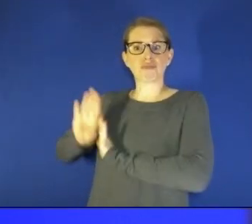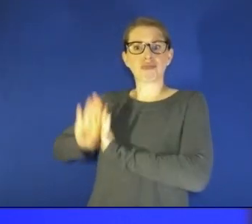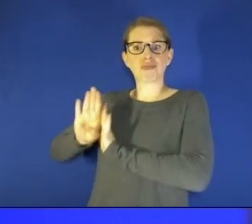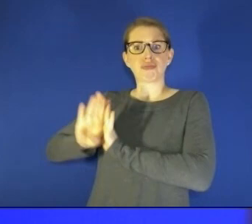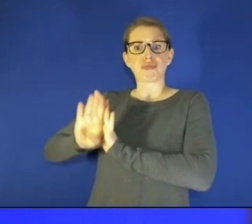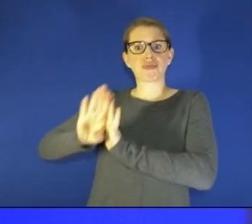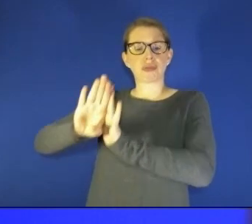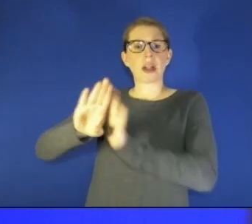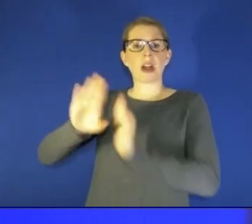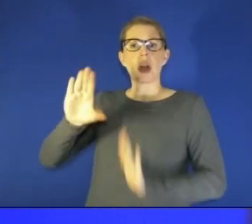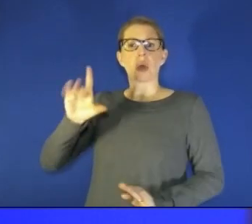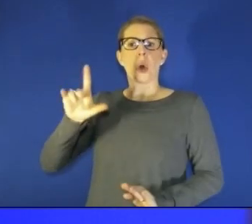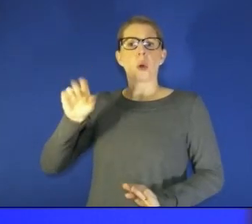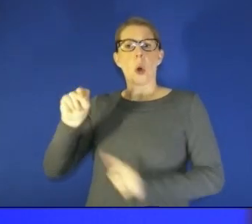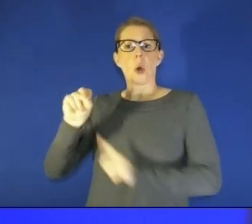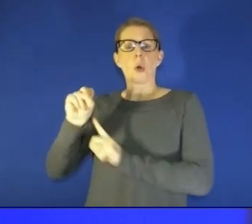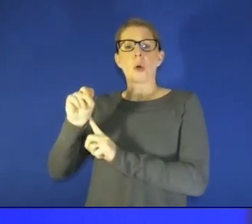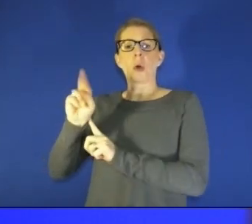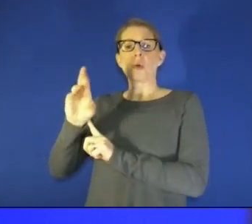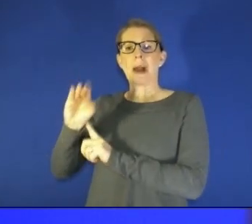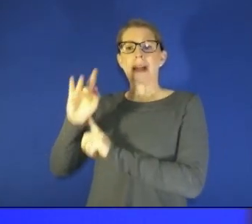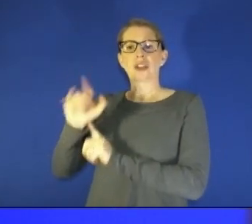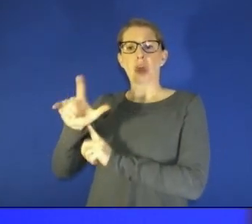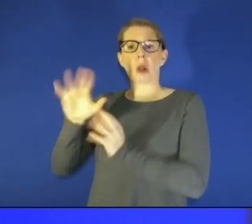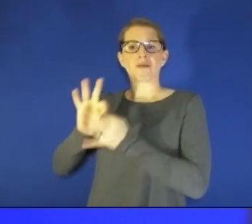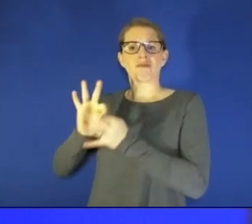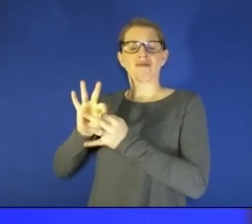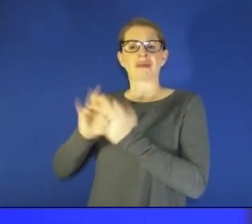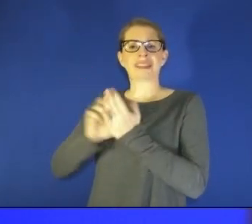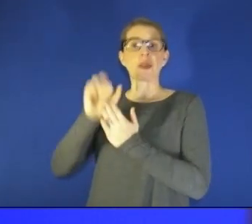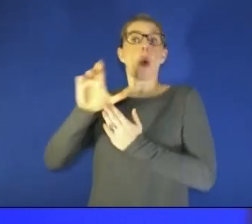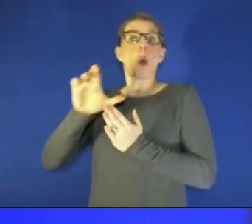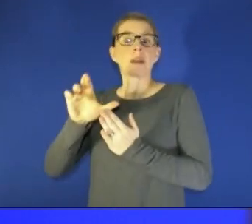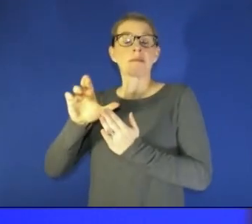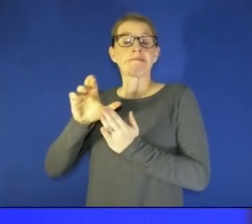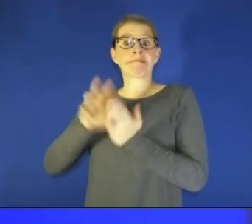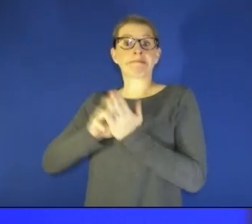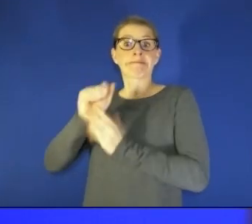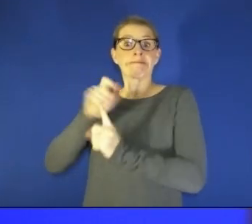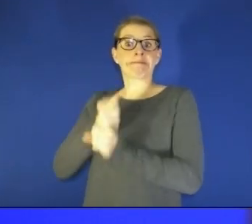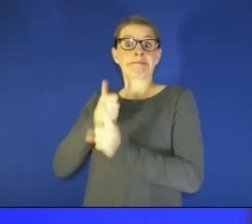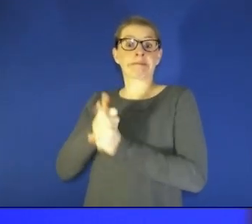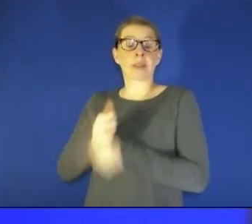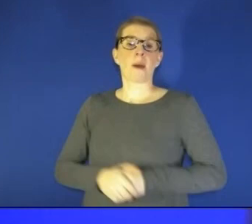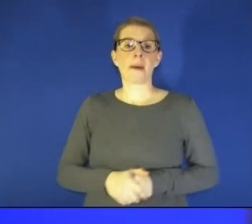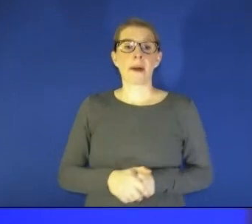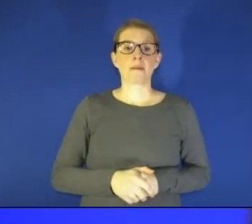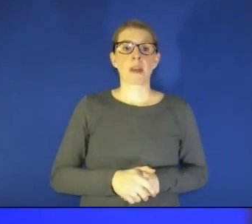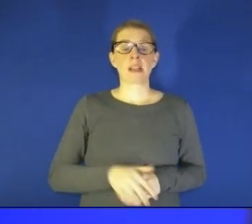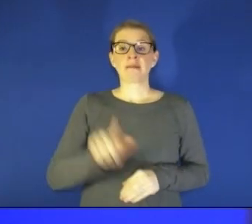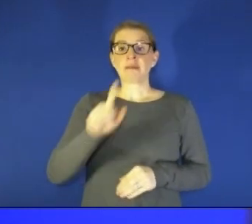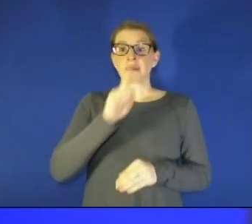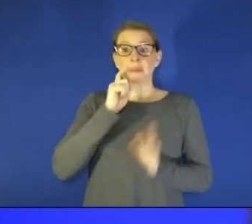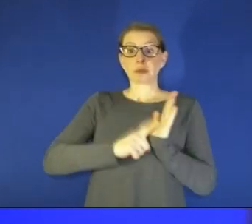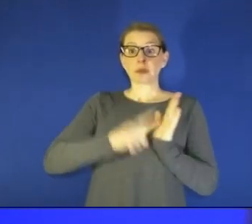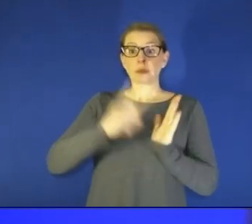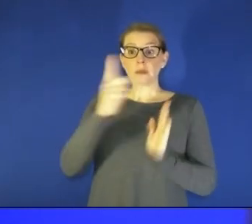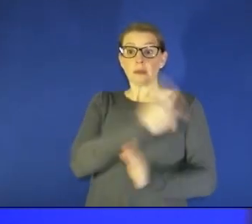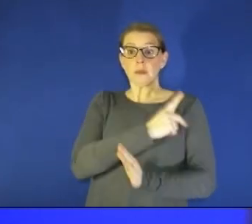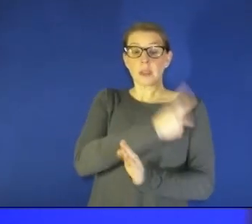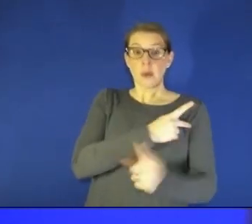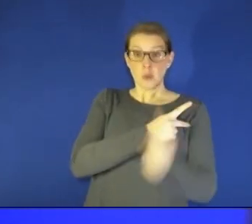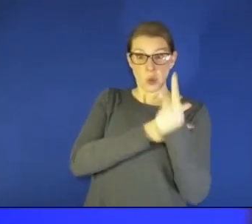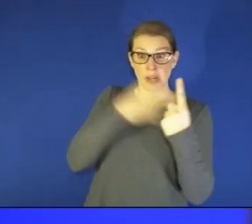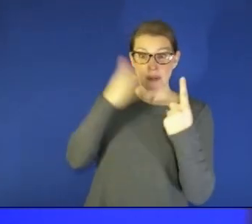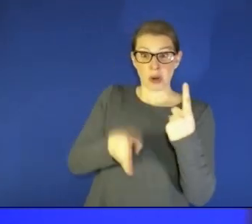cancer related cancer. But also, if you can identify that patient, that one person, then you can look at their